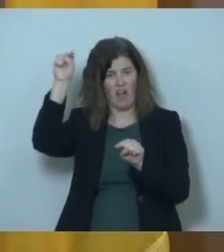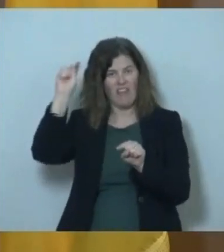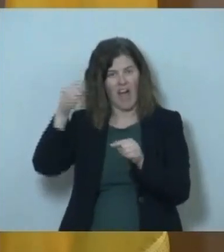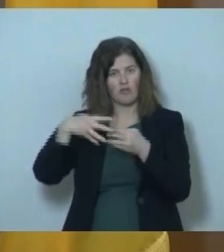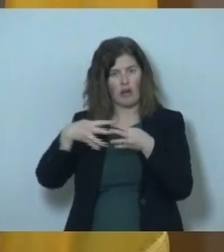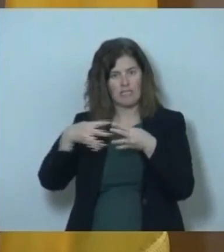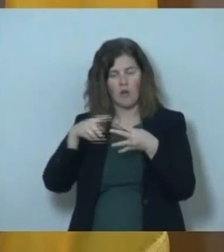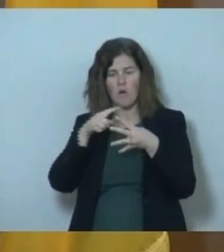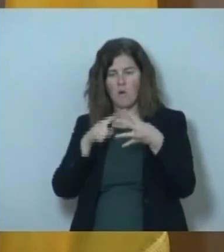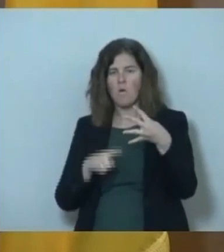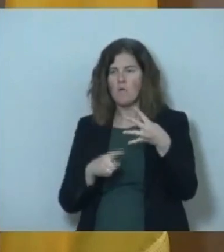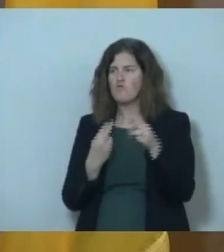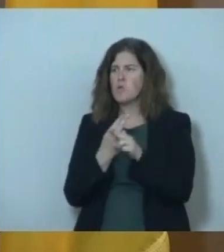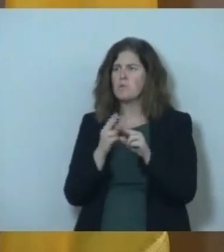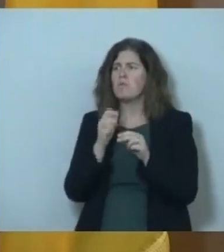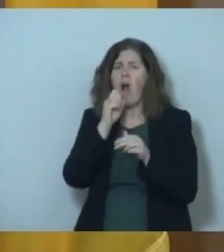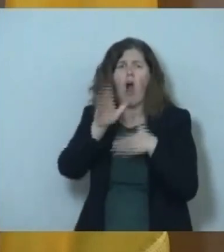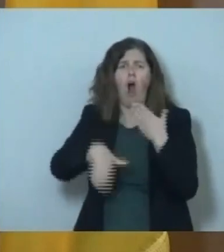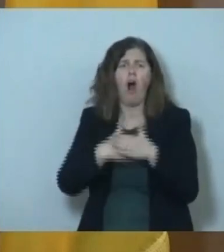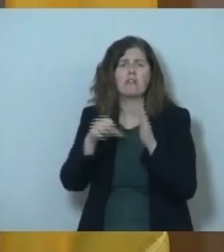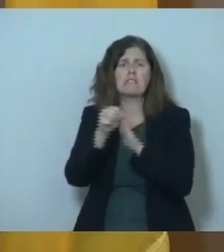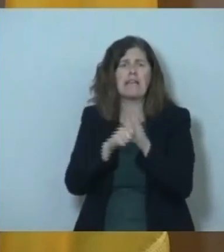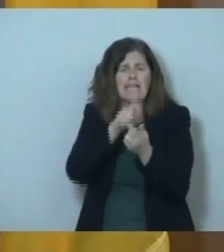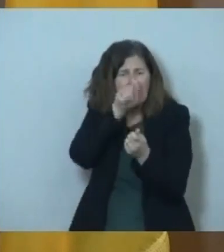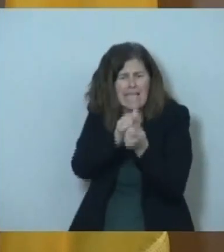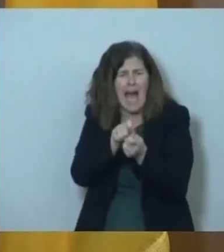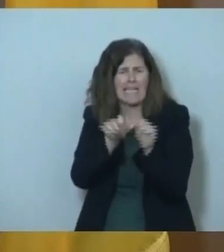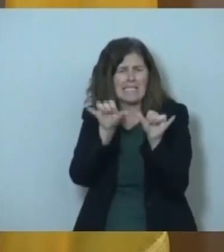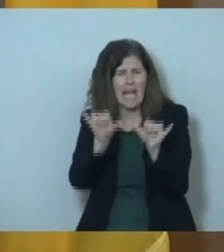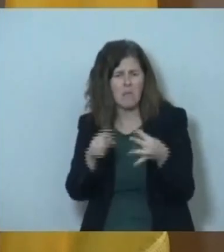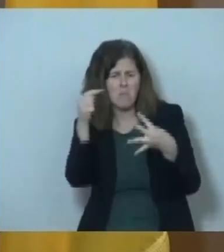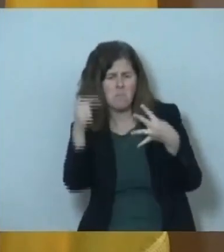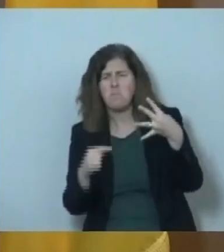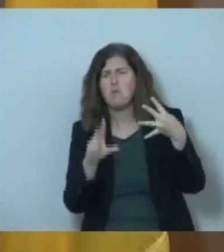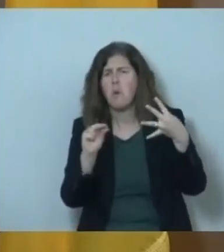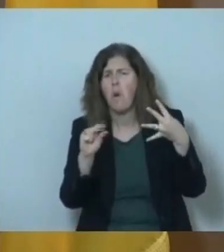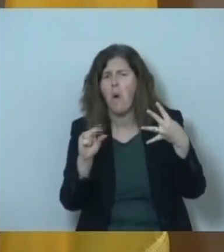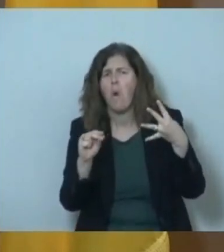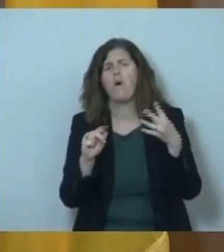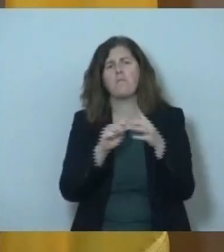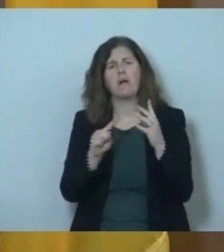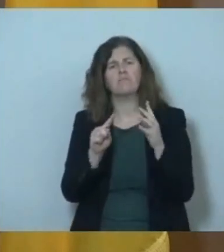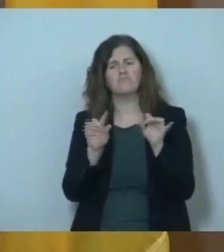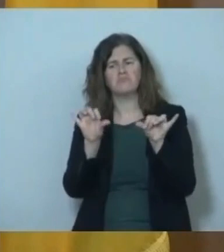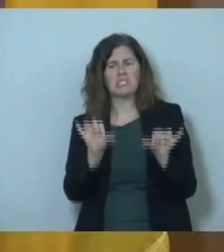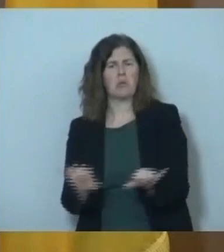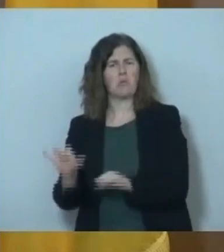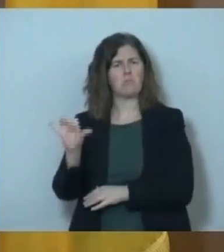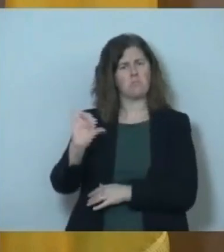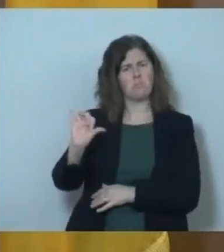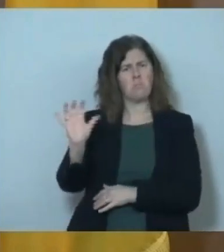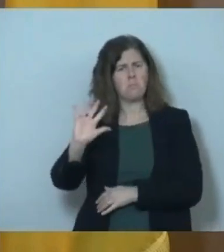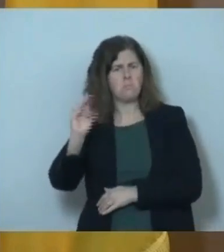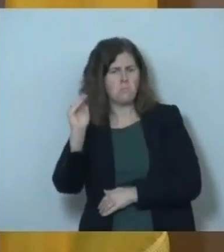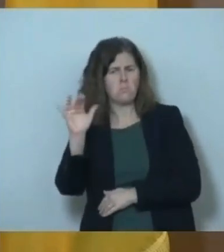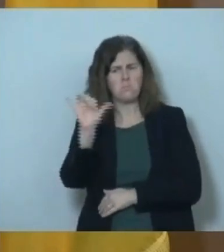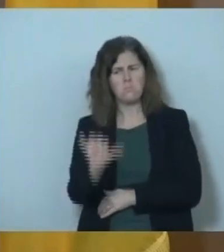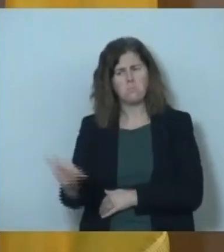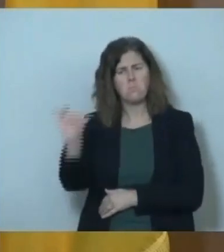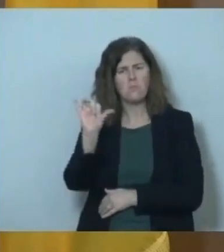is widely held. Not every state has the same measures for what they identify as gating, but it's a commonly held, you